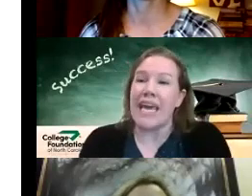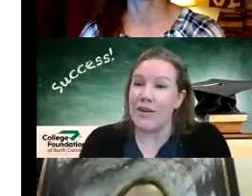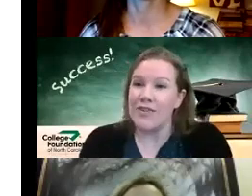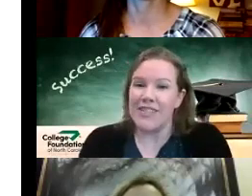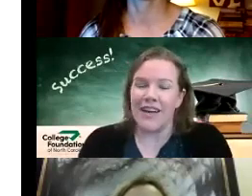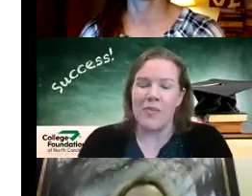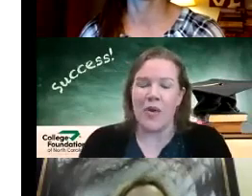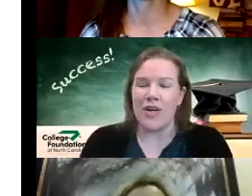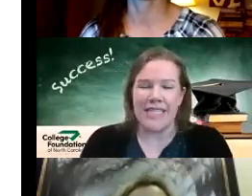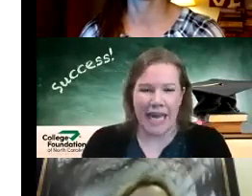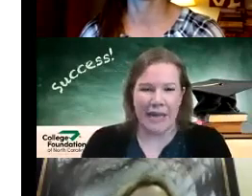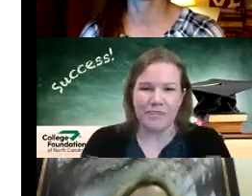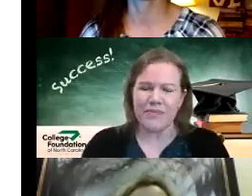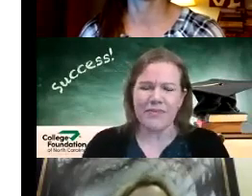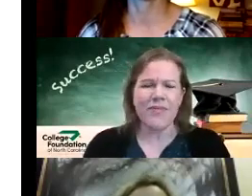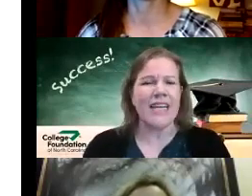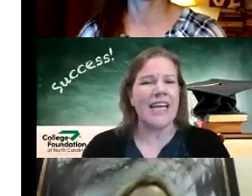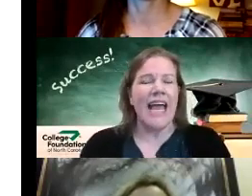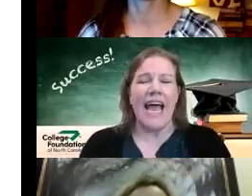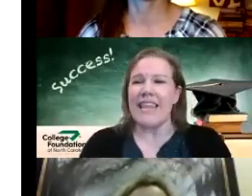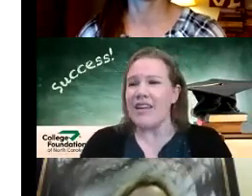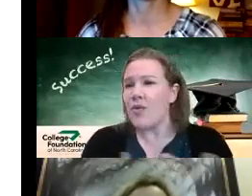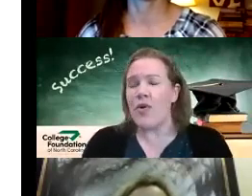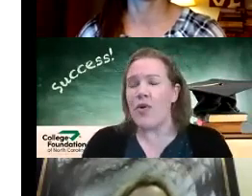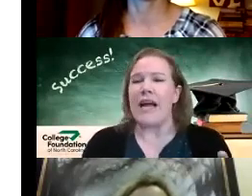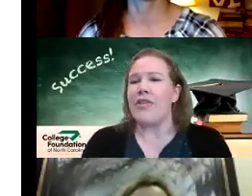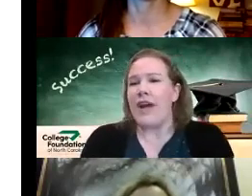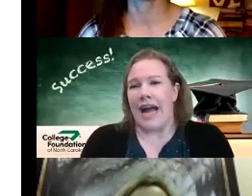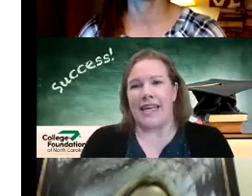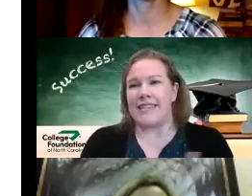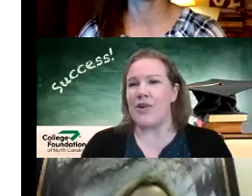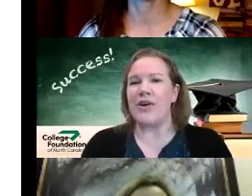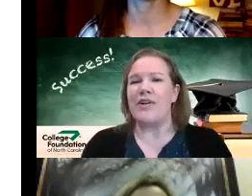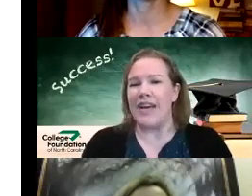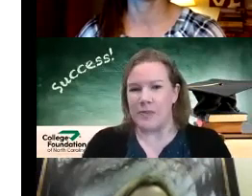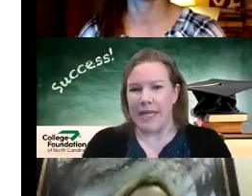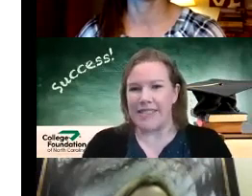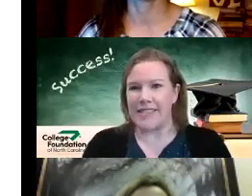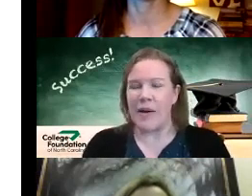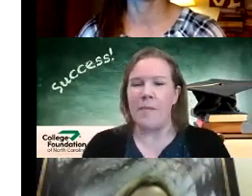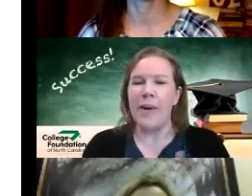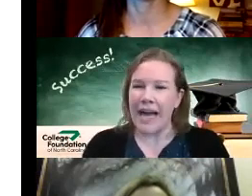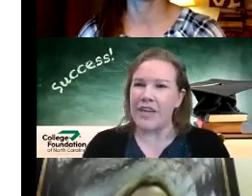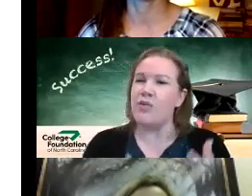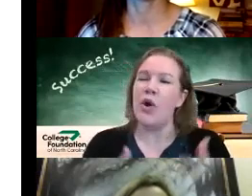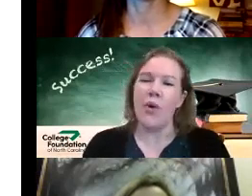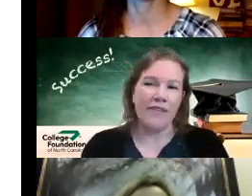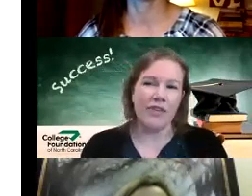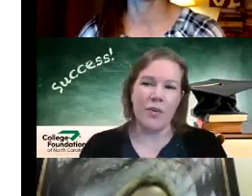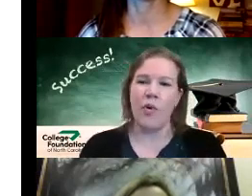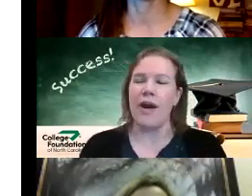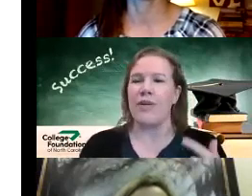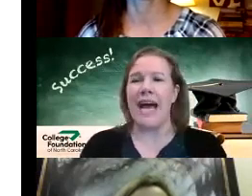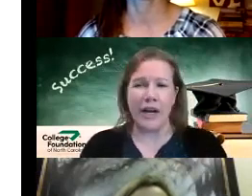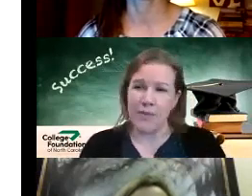have saved or put aside? And then report it, other assets, other investments. But you don't have